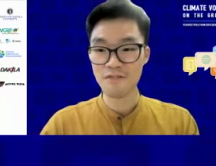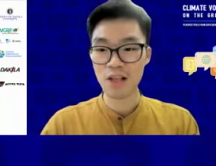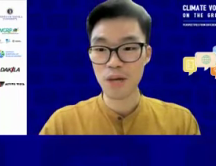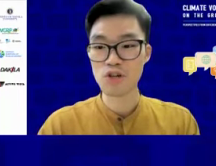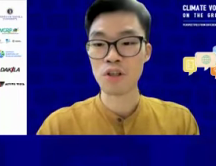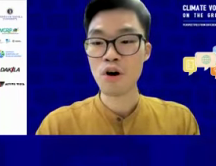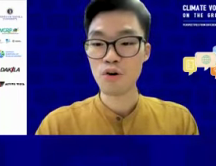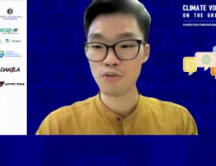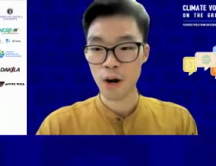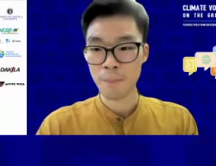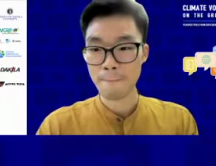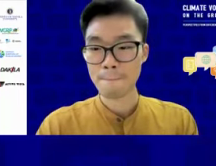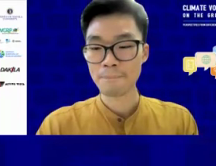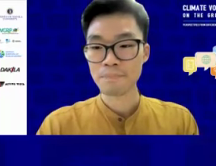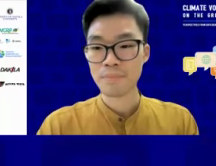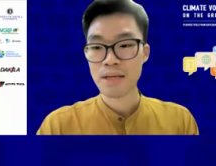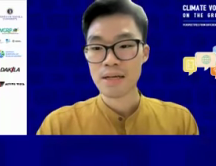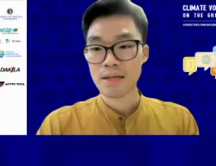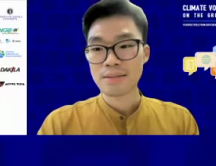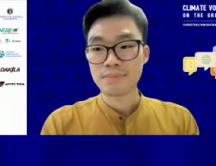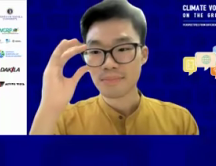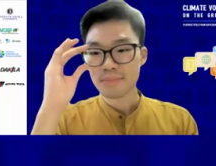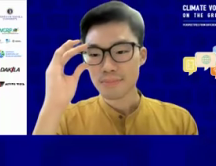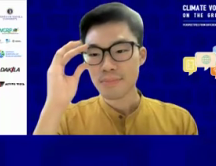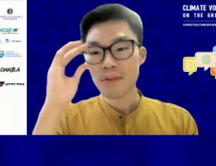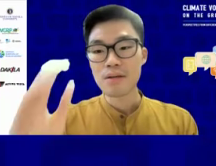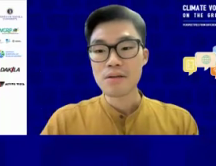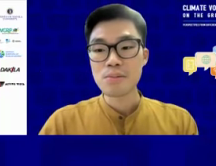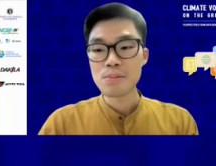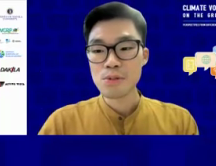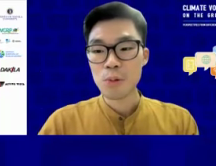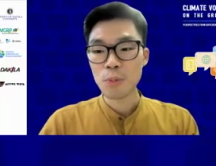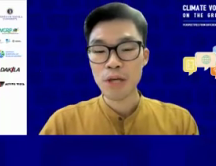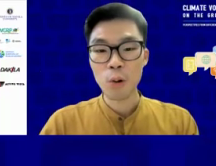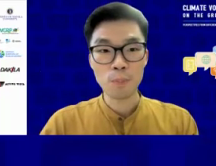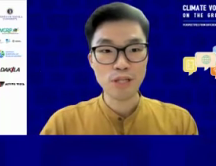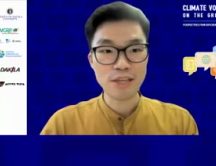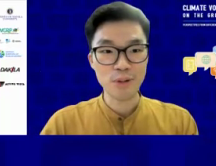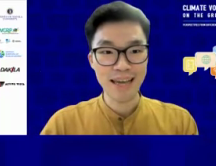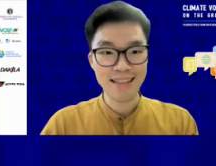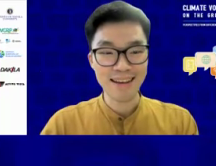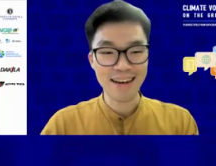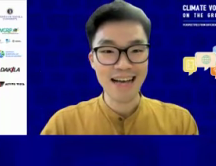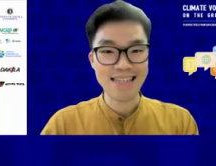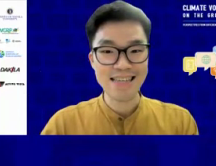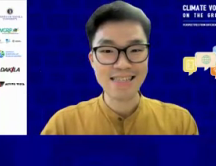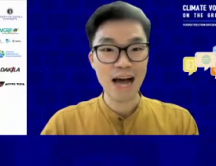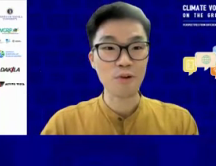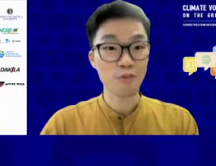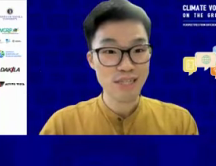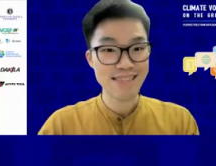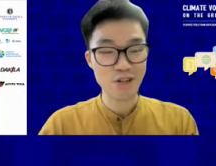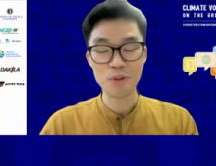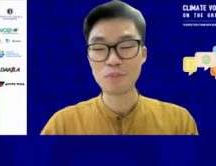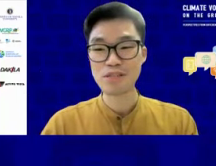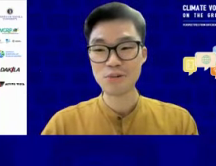answering the evaluation form. So we hope to see you again, as this is